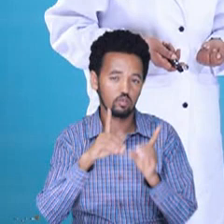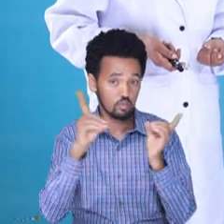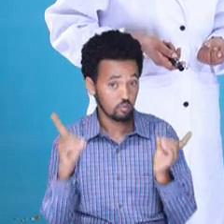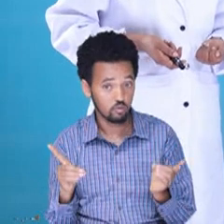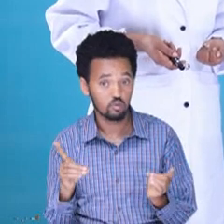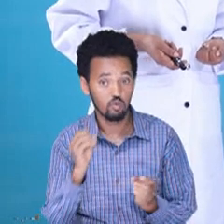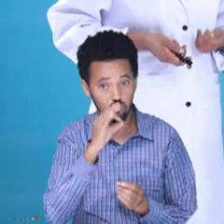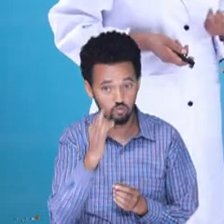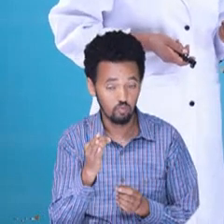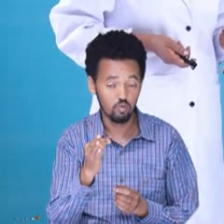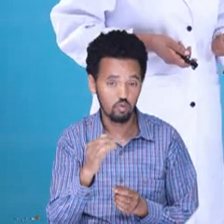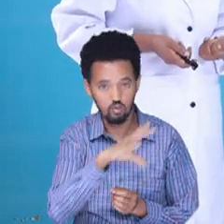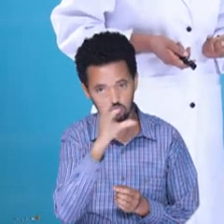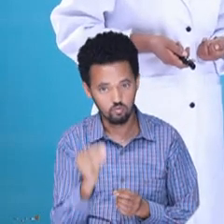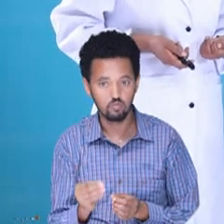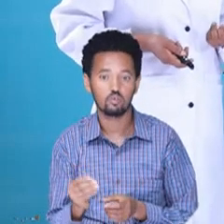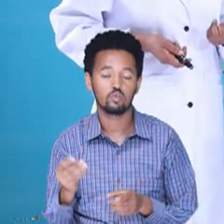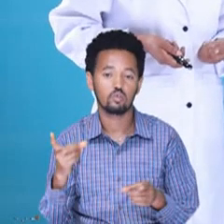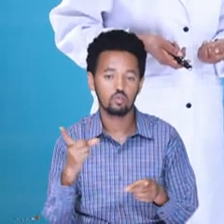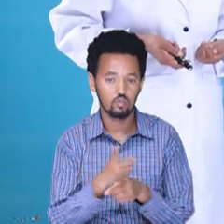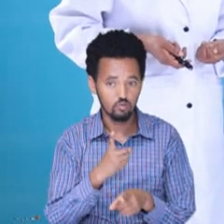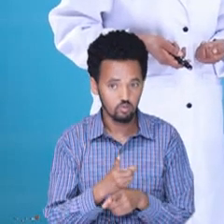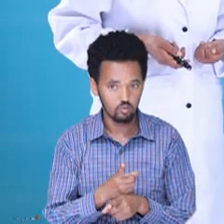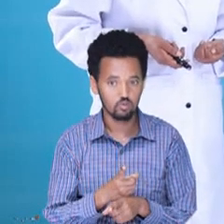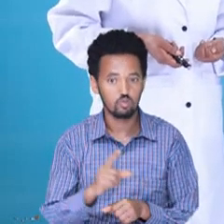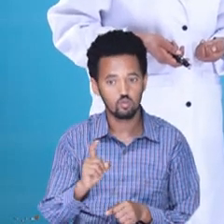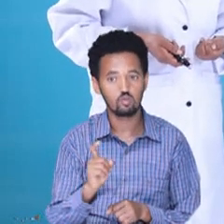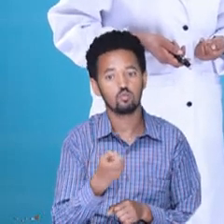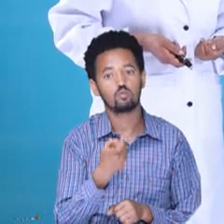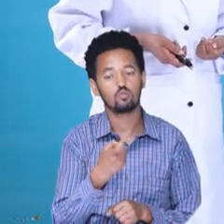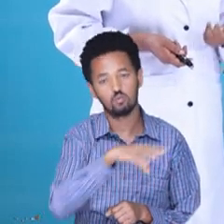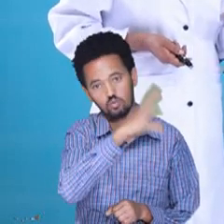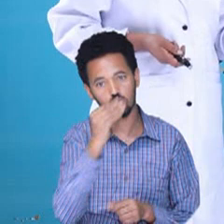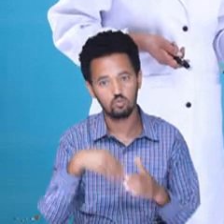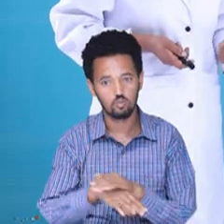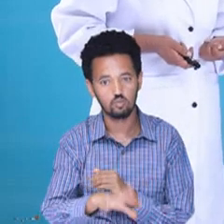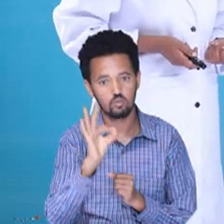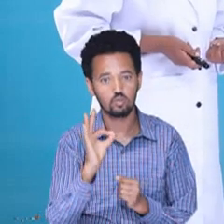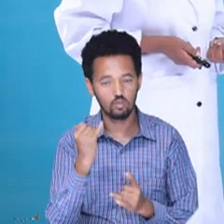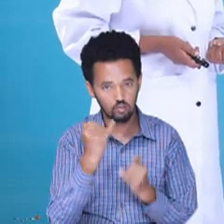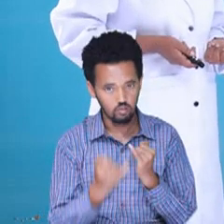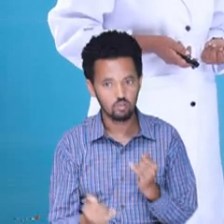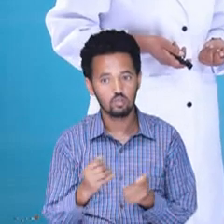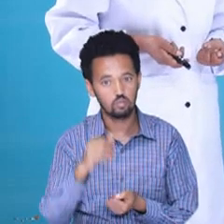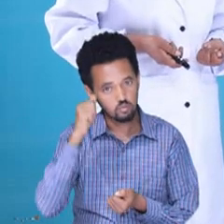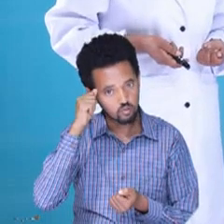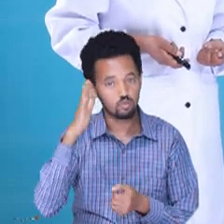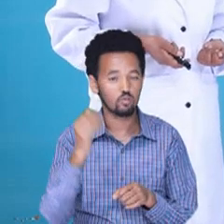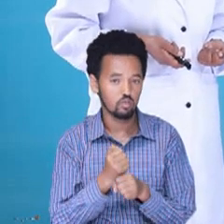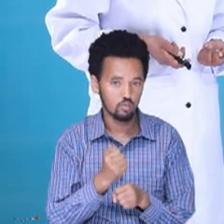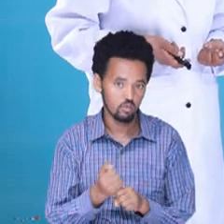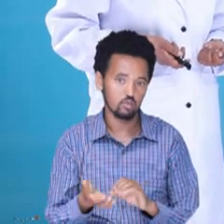Africa, and natural vegetation of Africa, and at the last, soils of